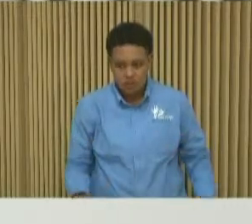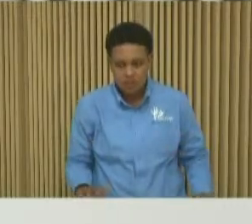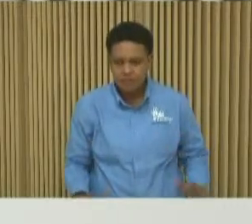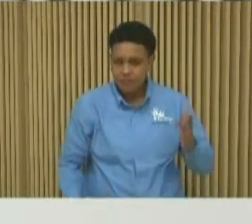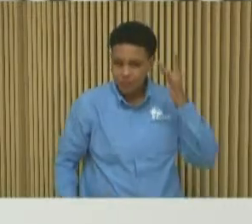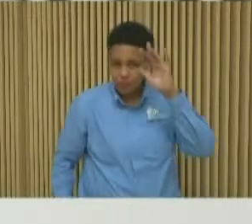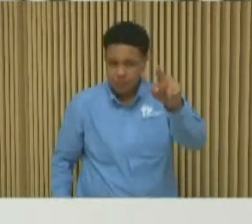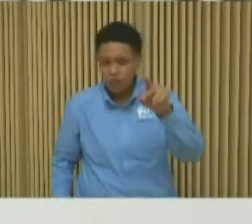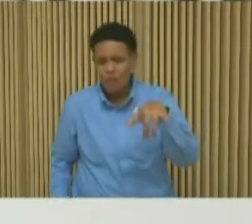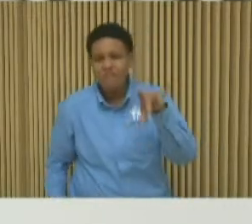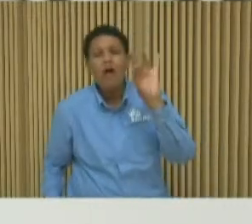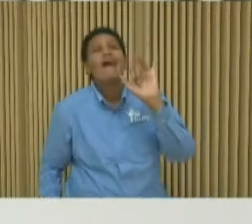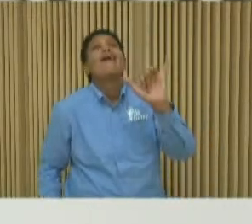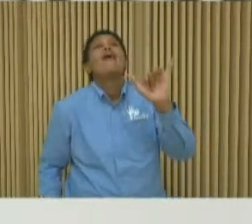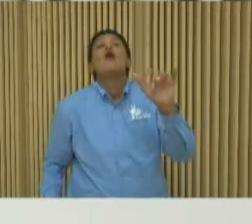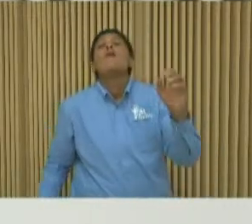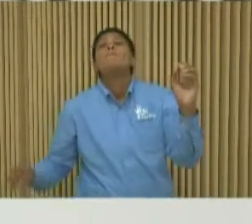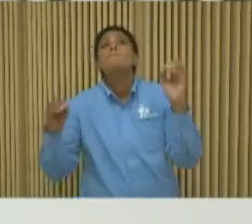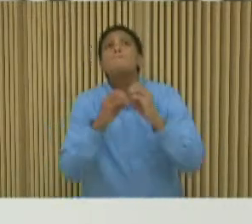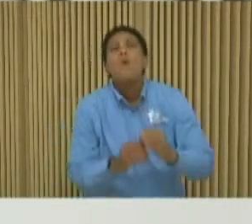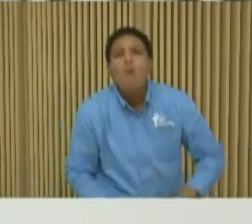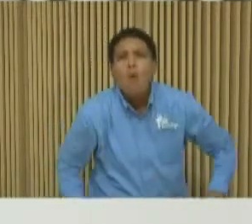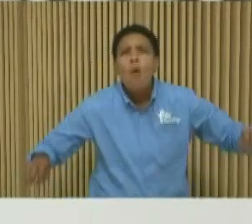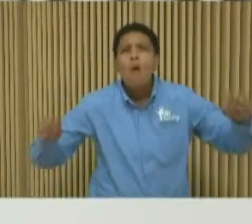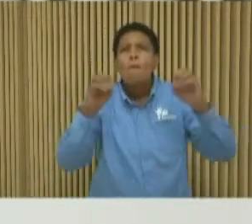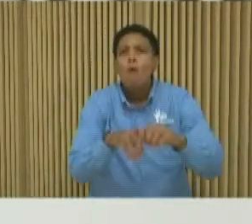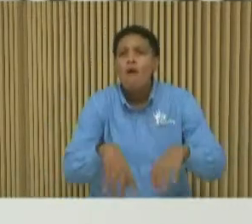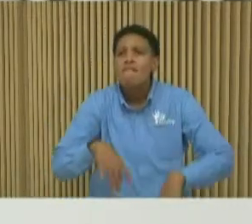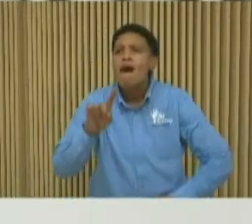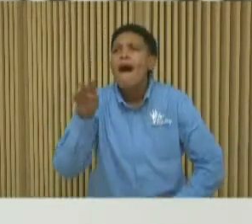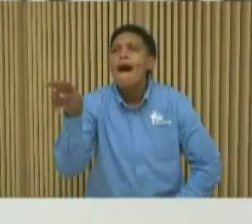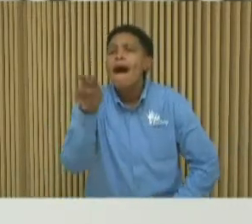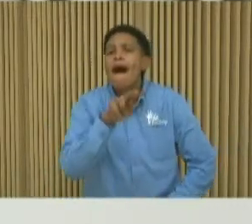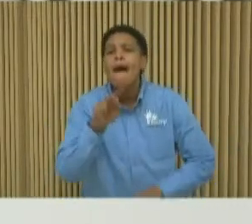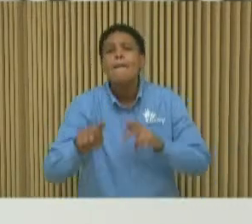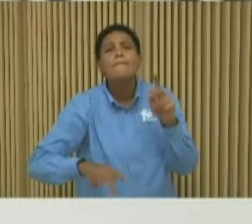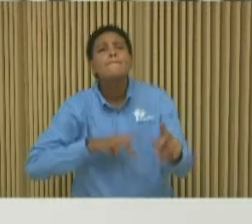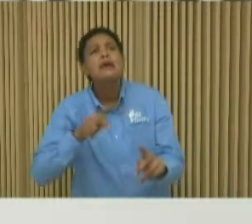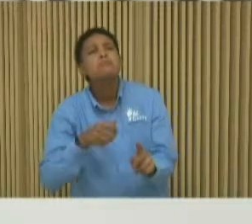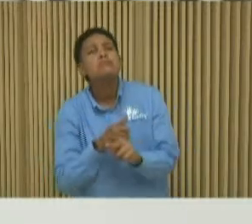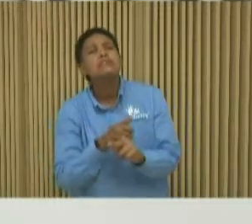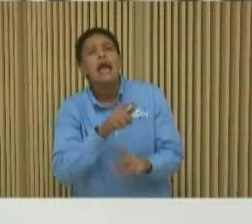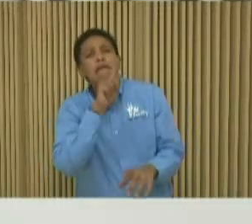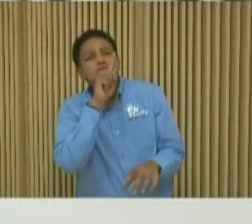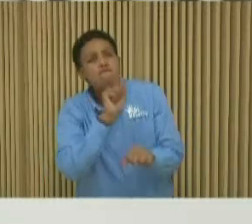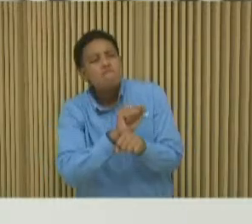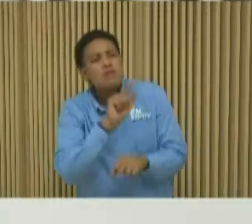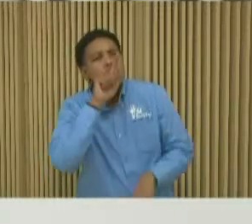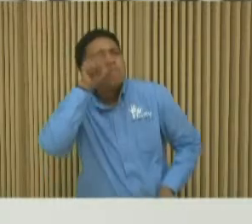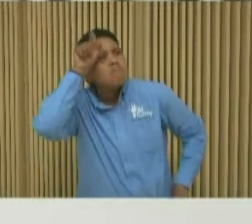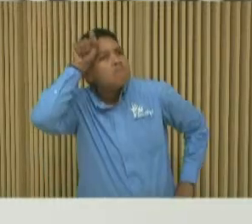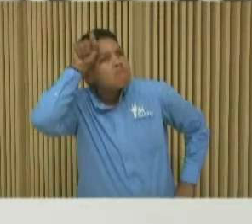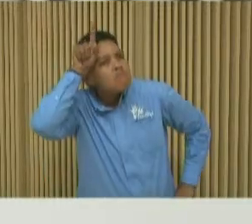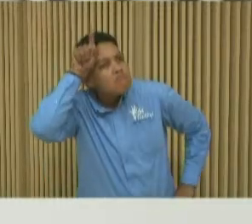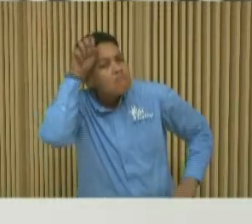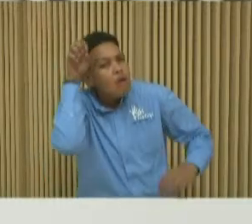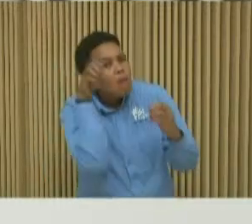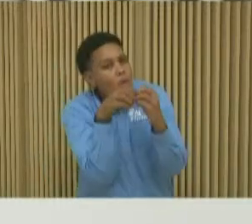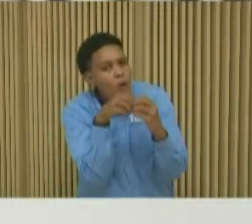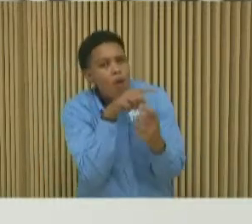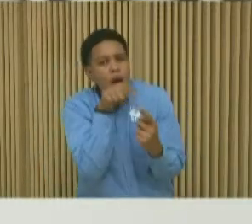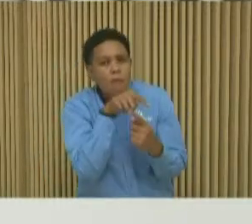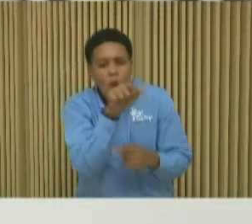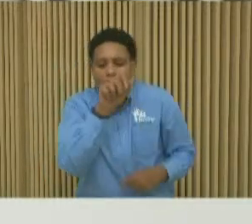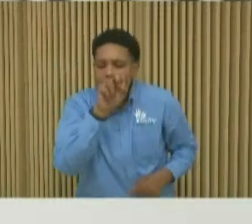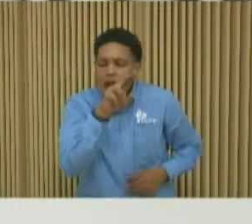Because you find more and more that persons are really understanding more about these